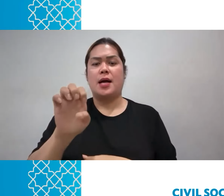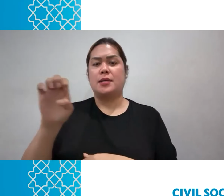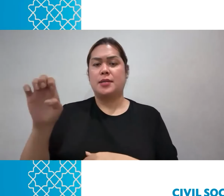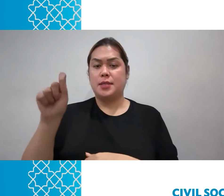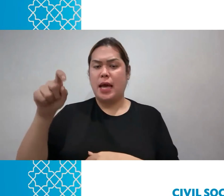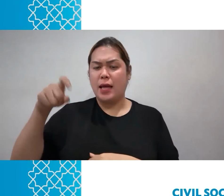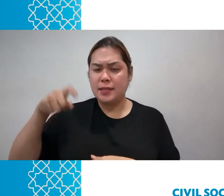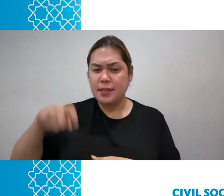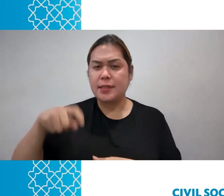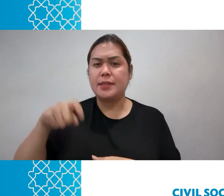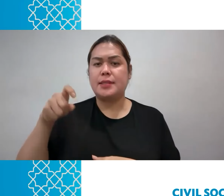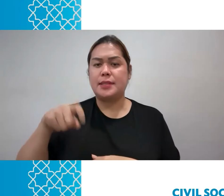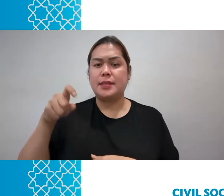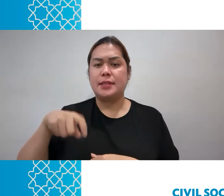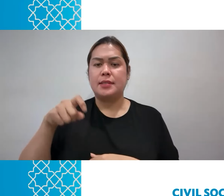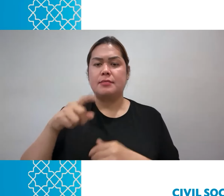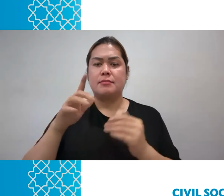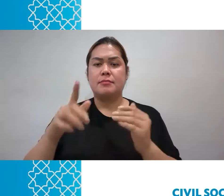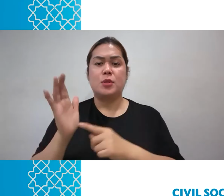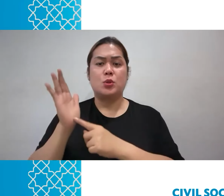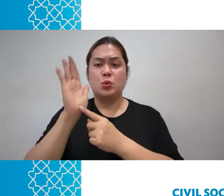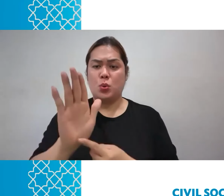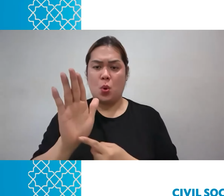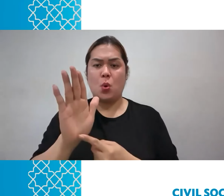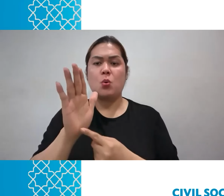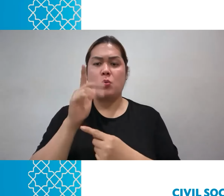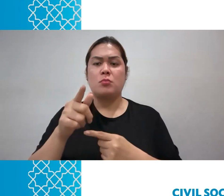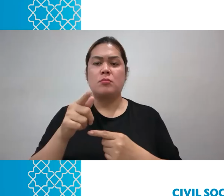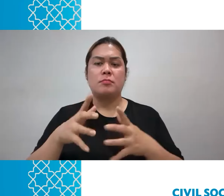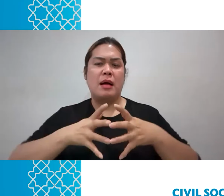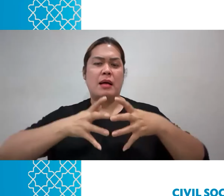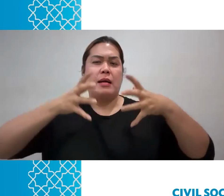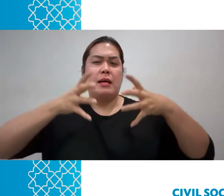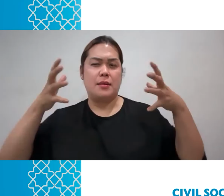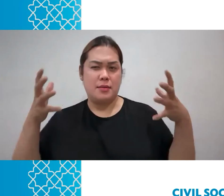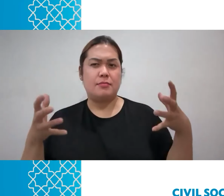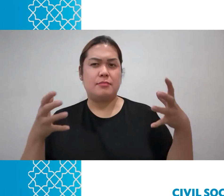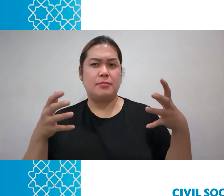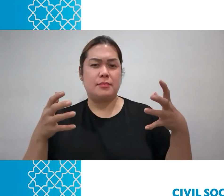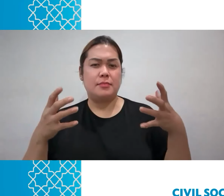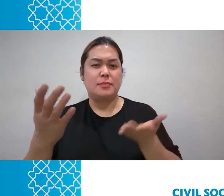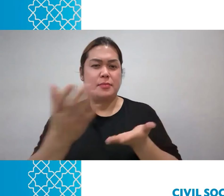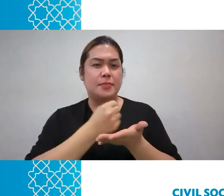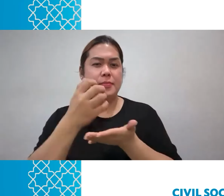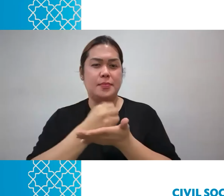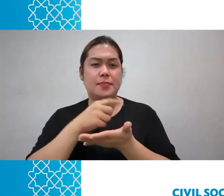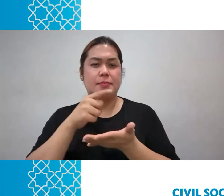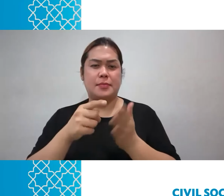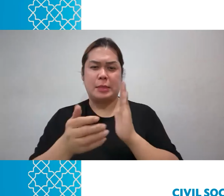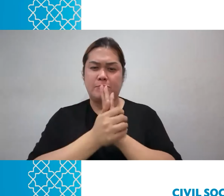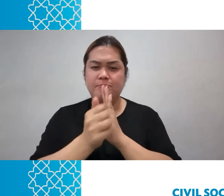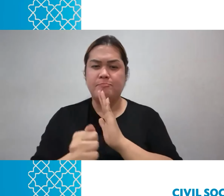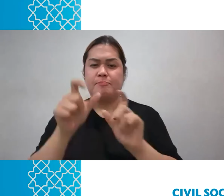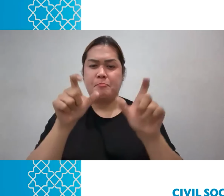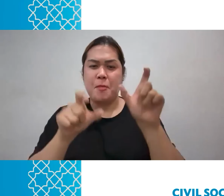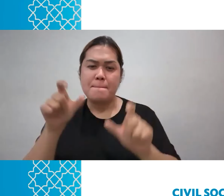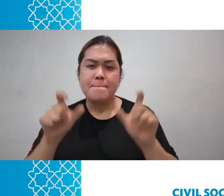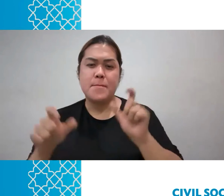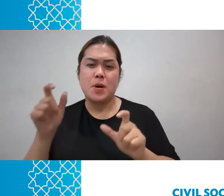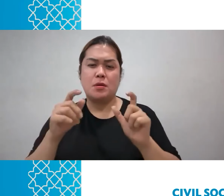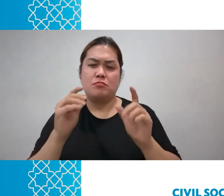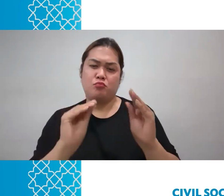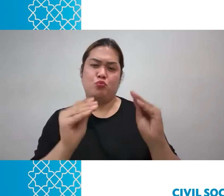also shows that there is a huge potential. So schooling, skilling the people, the youth, in order for them